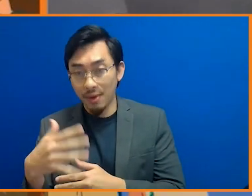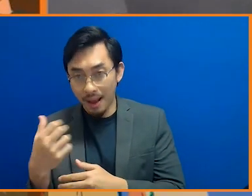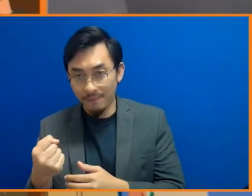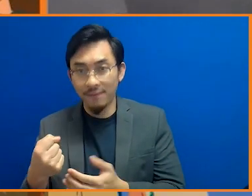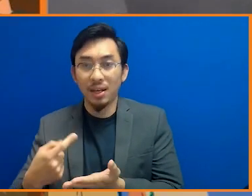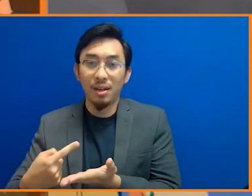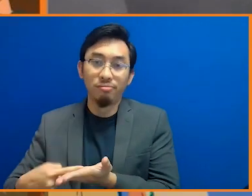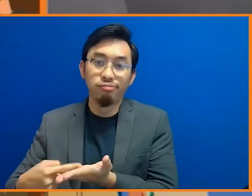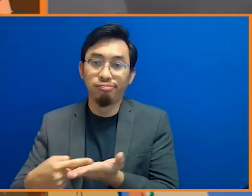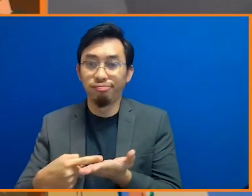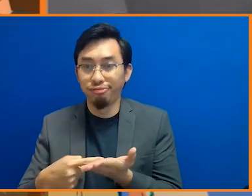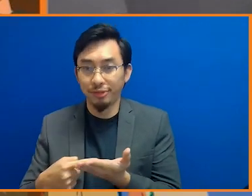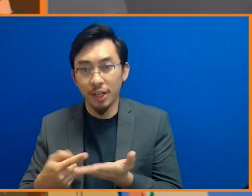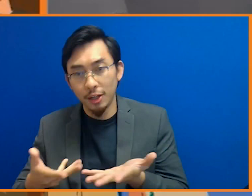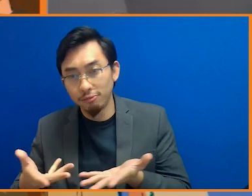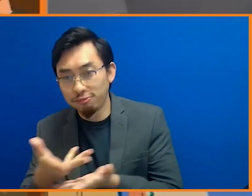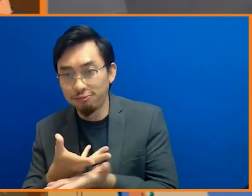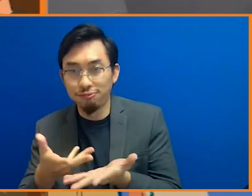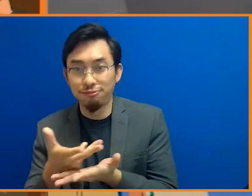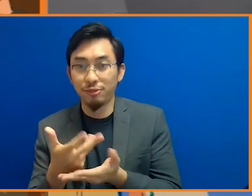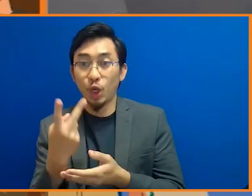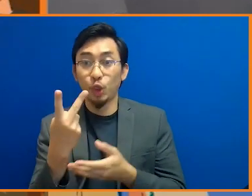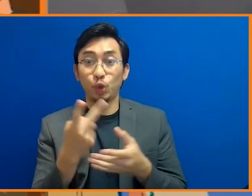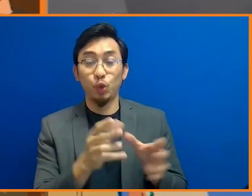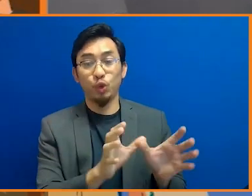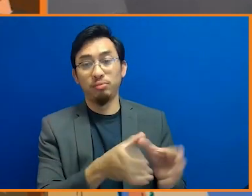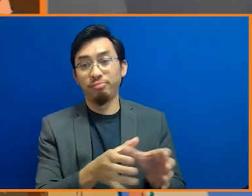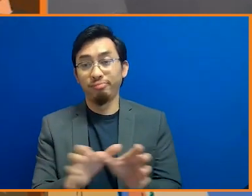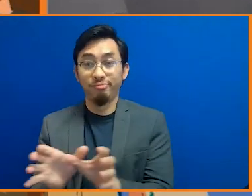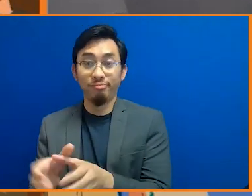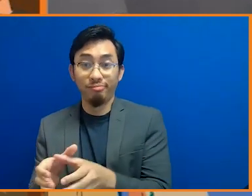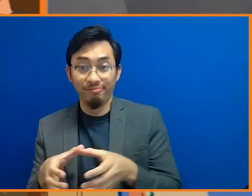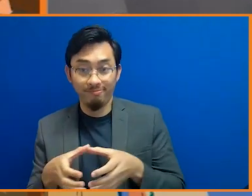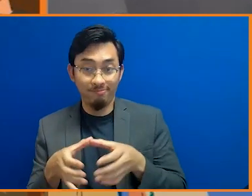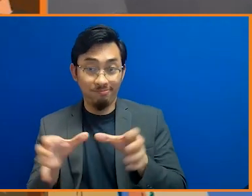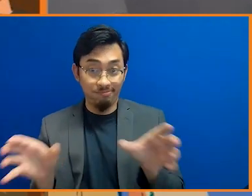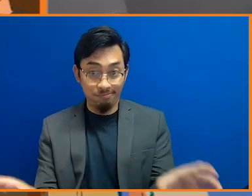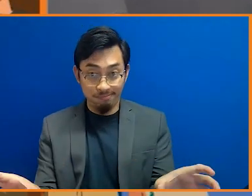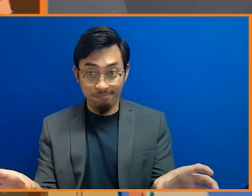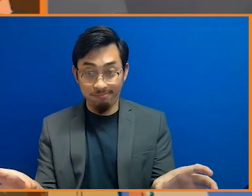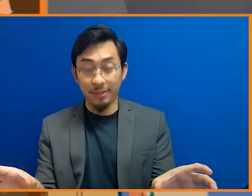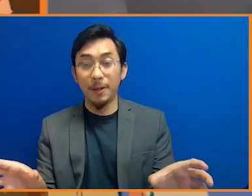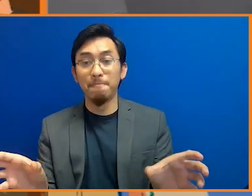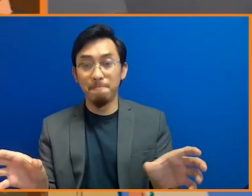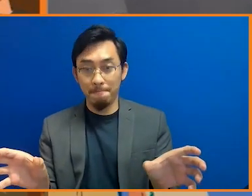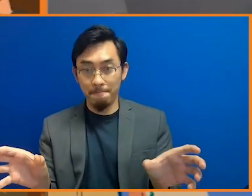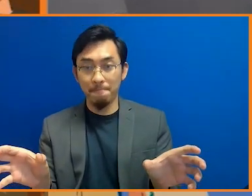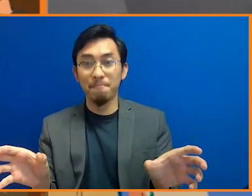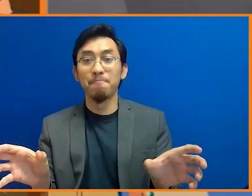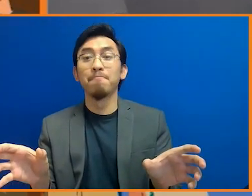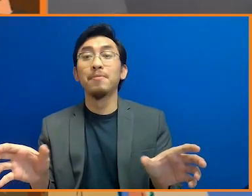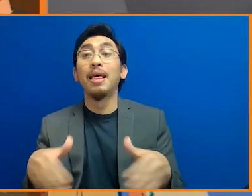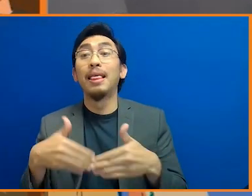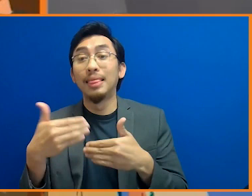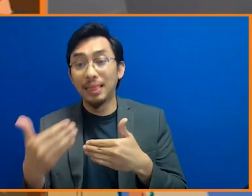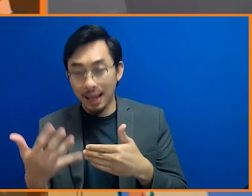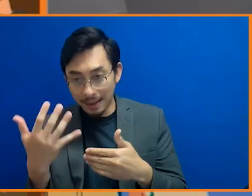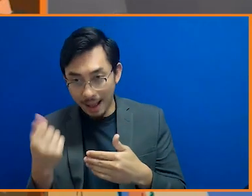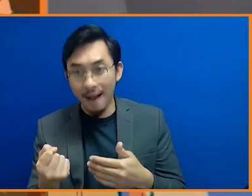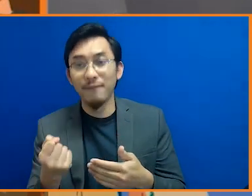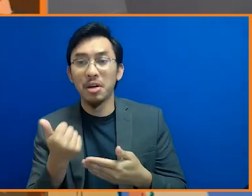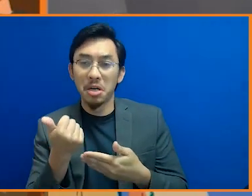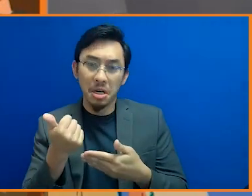a discussion. At the discussion, we will have two groups in two breakout room, and then we